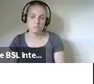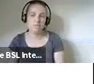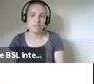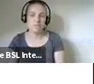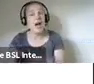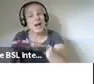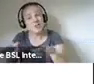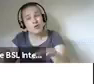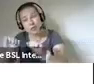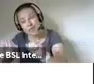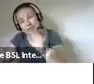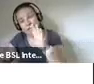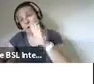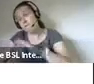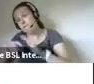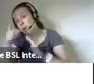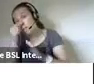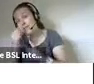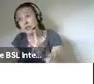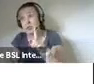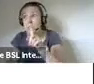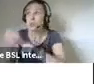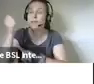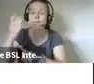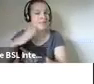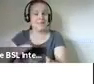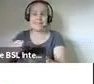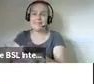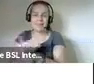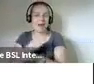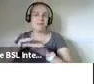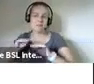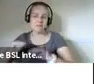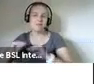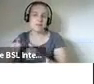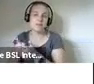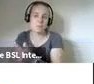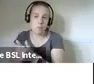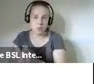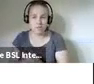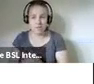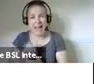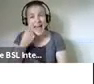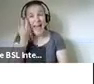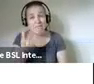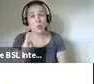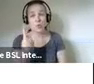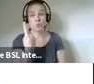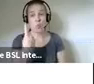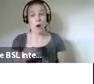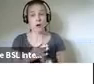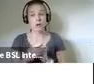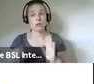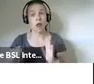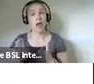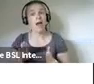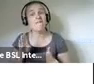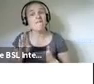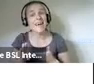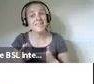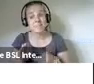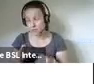full potential. Every dollar investment has a return of about $15, and this was proven by the